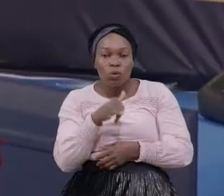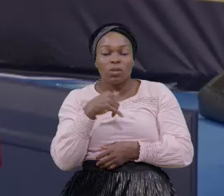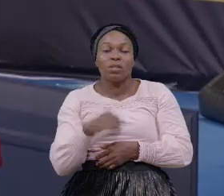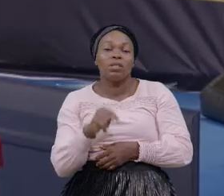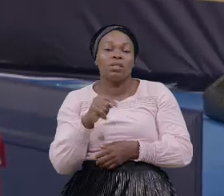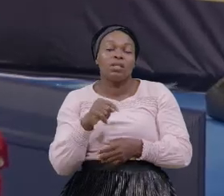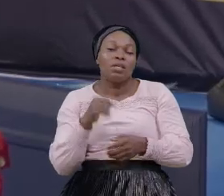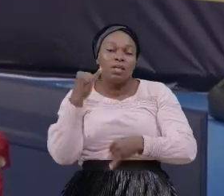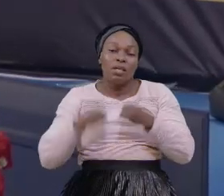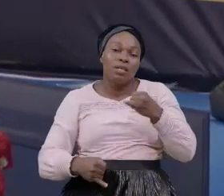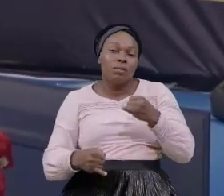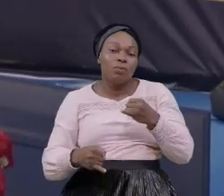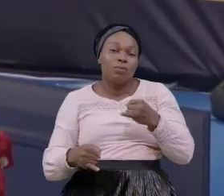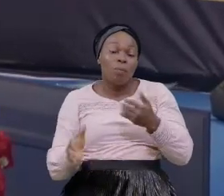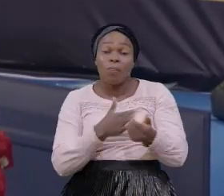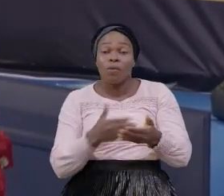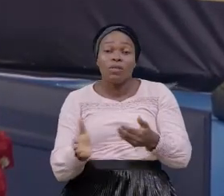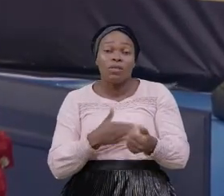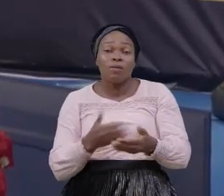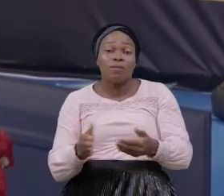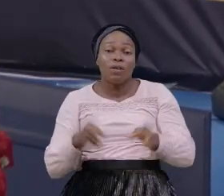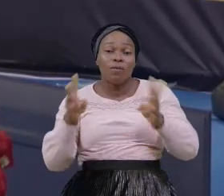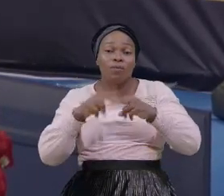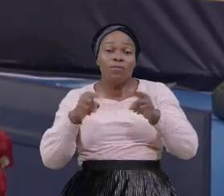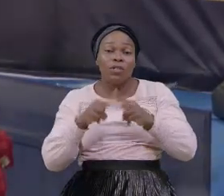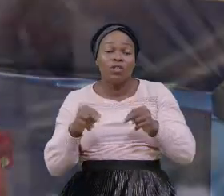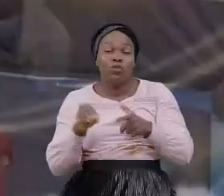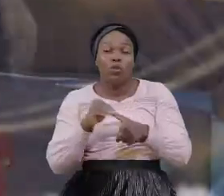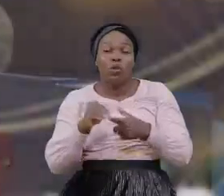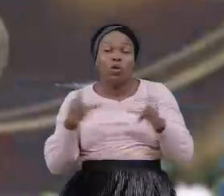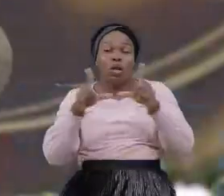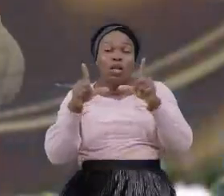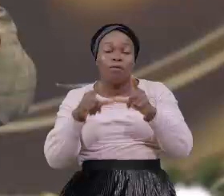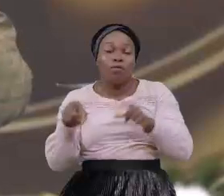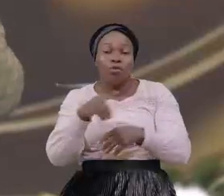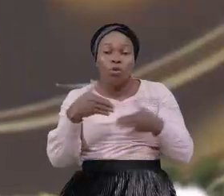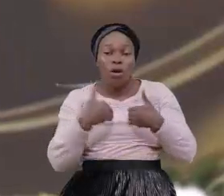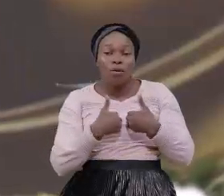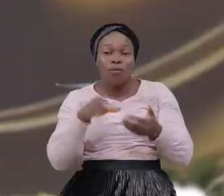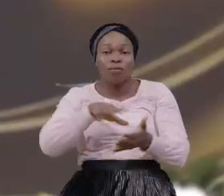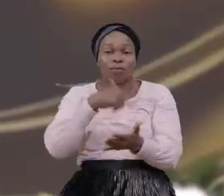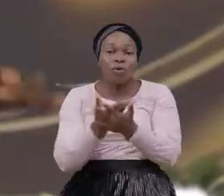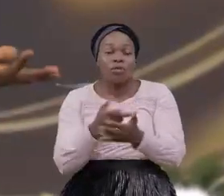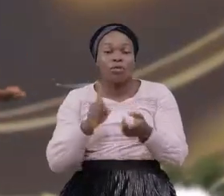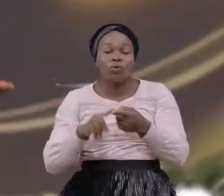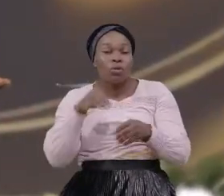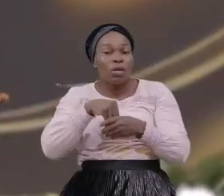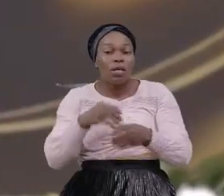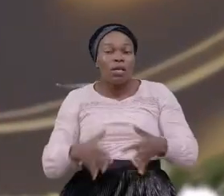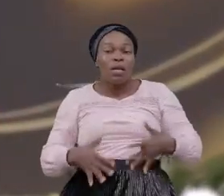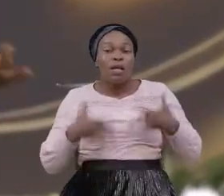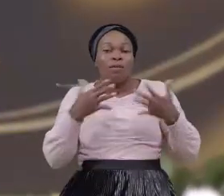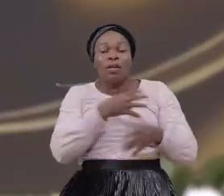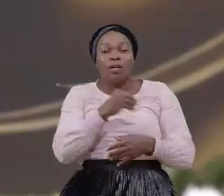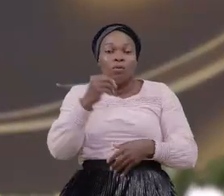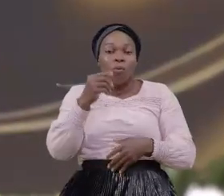have, whatever level you have reached in life, and whatever you possess of